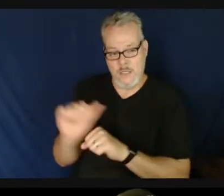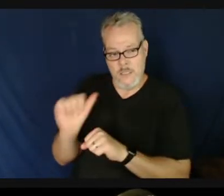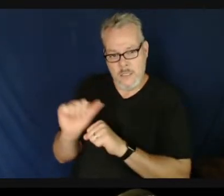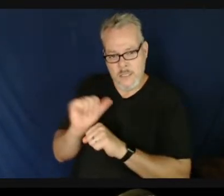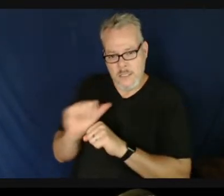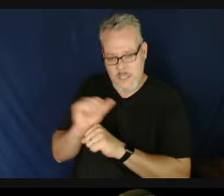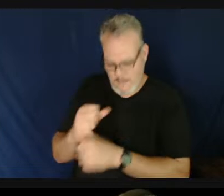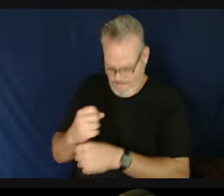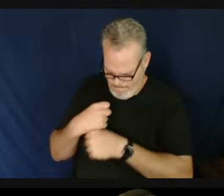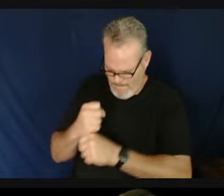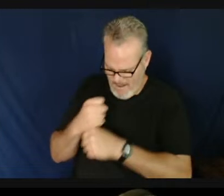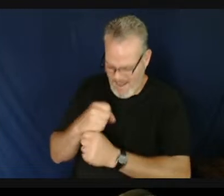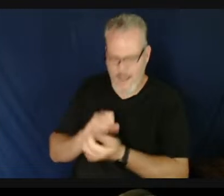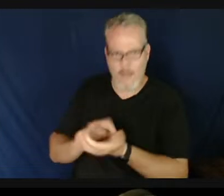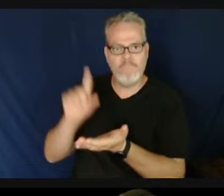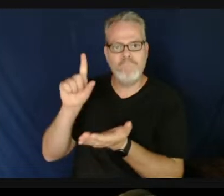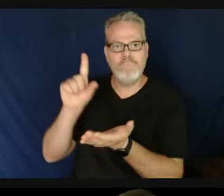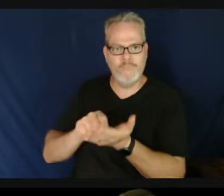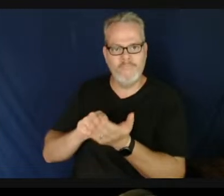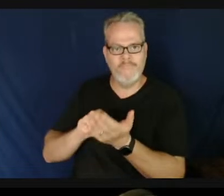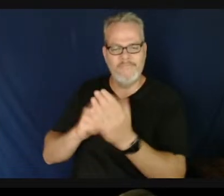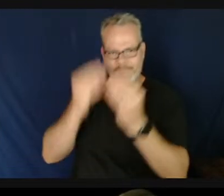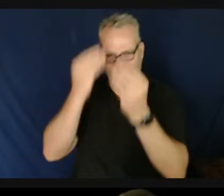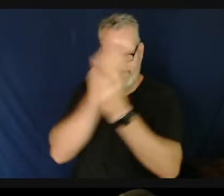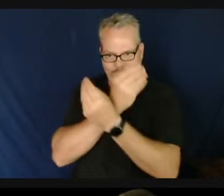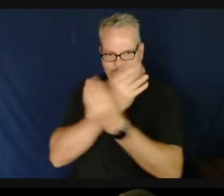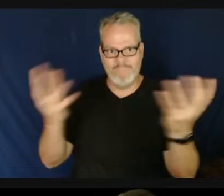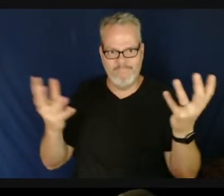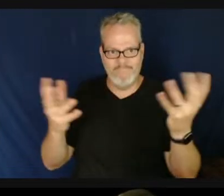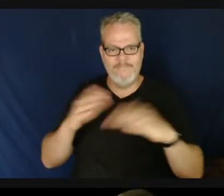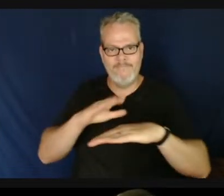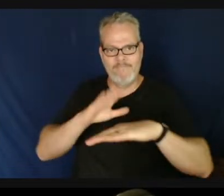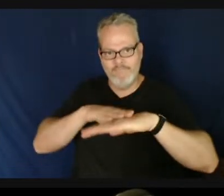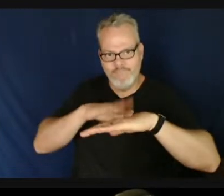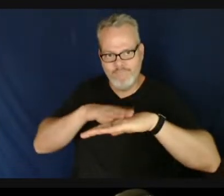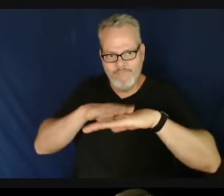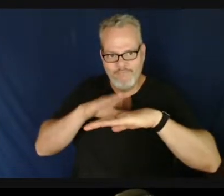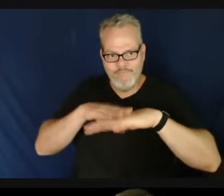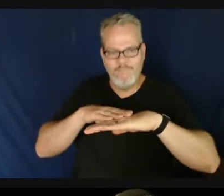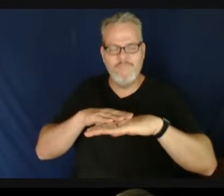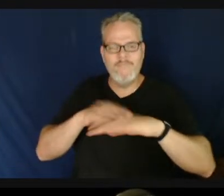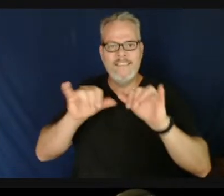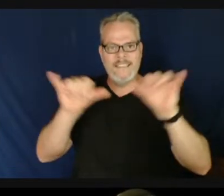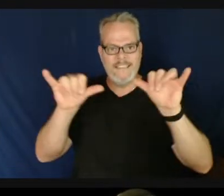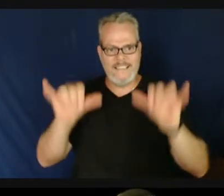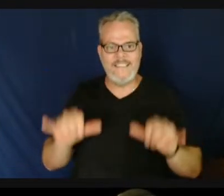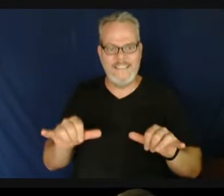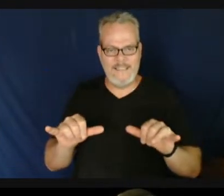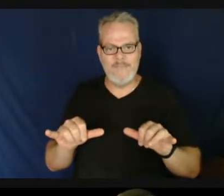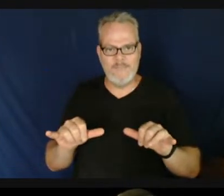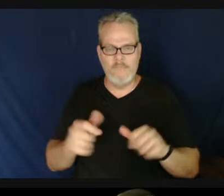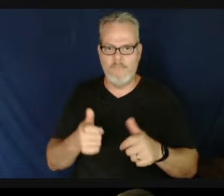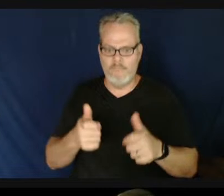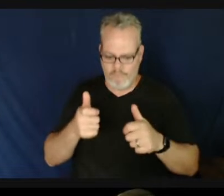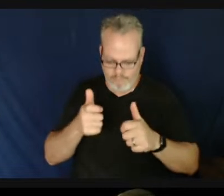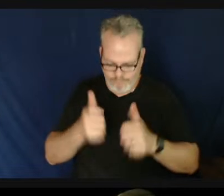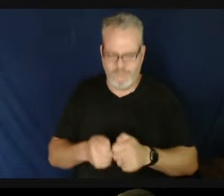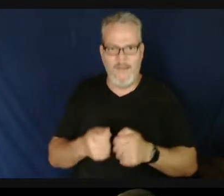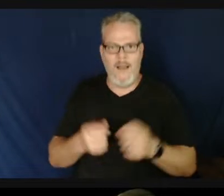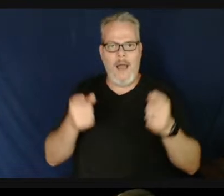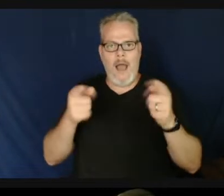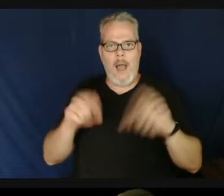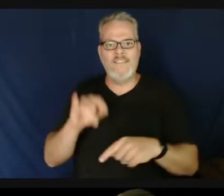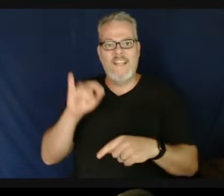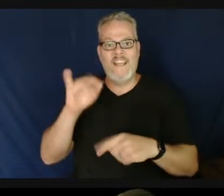eruption email notification. It's stay informed with the HVERI's new eruption alert system. Timely email when eruption and high